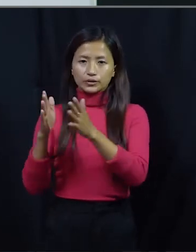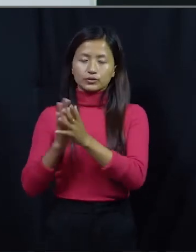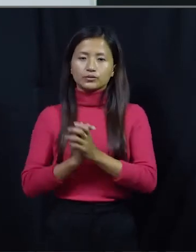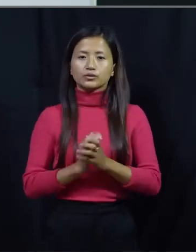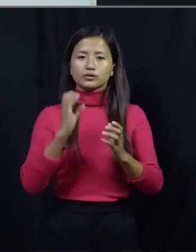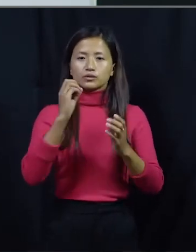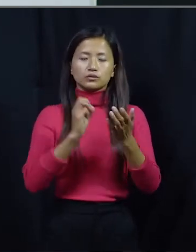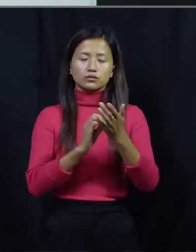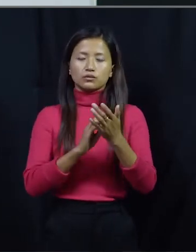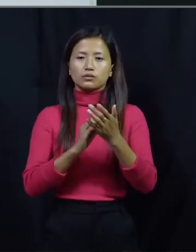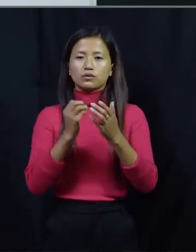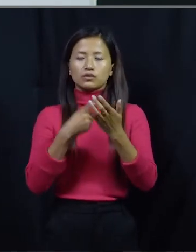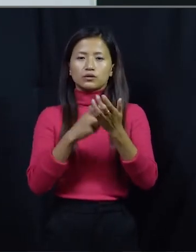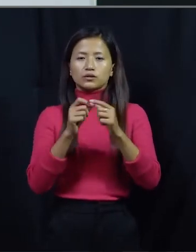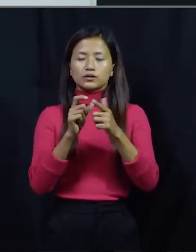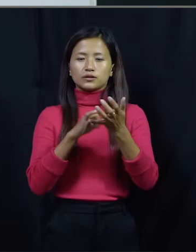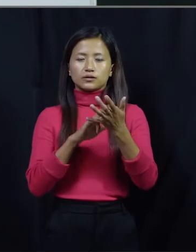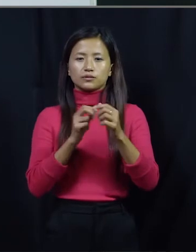codomain.